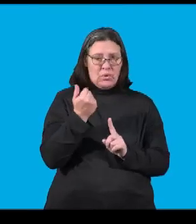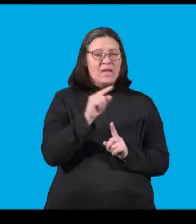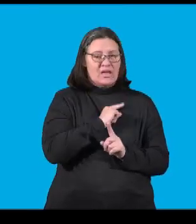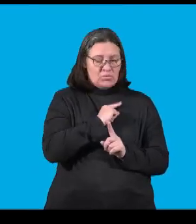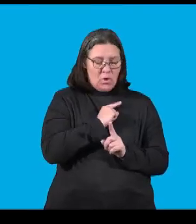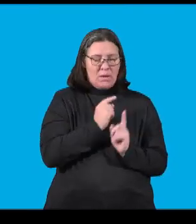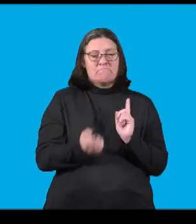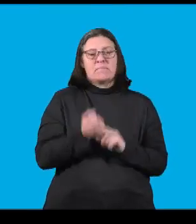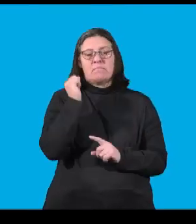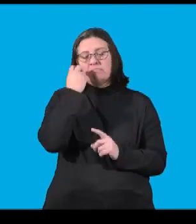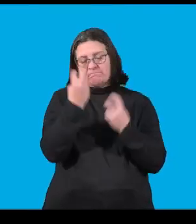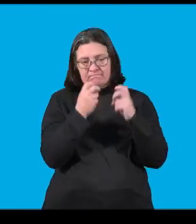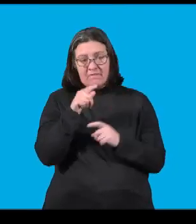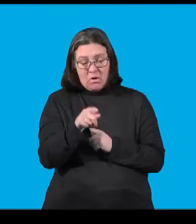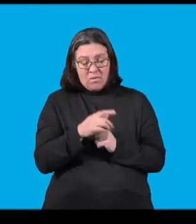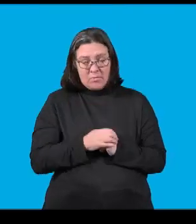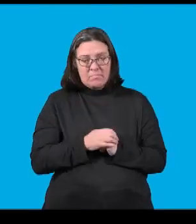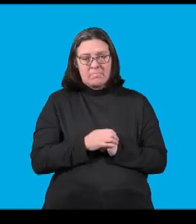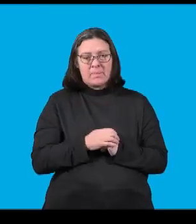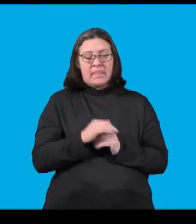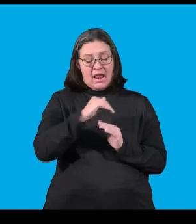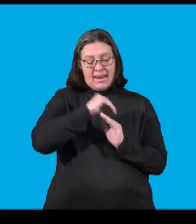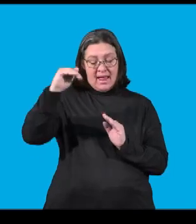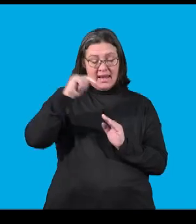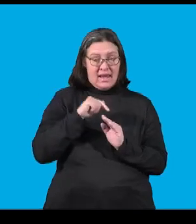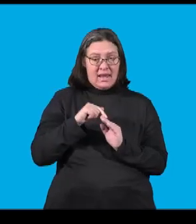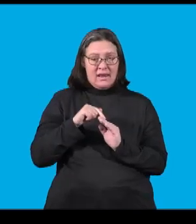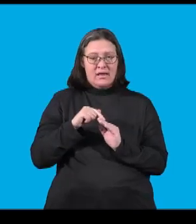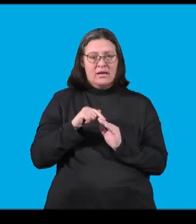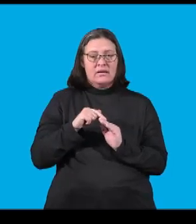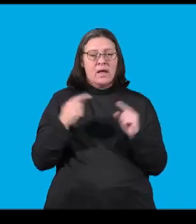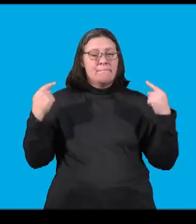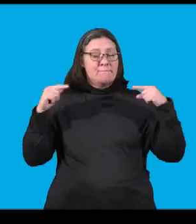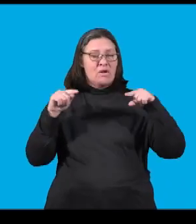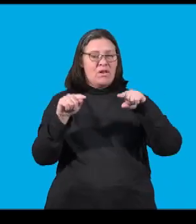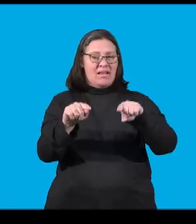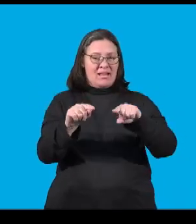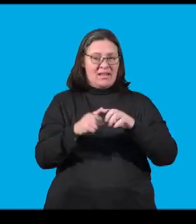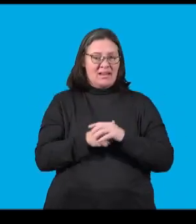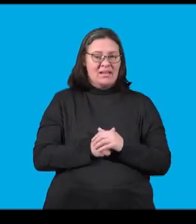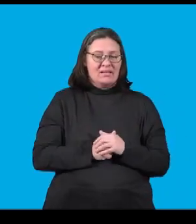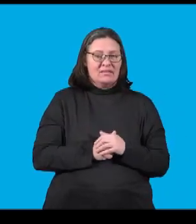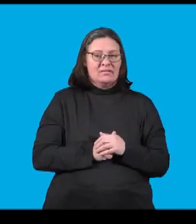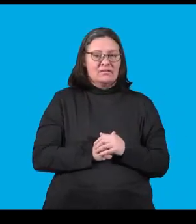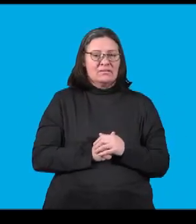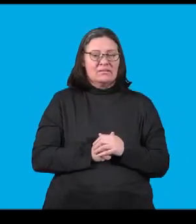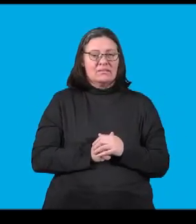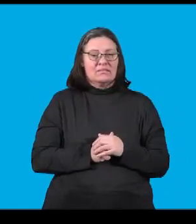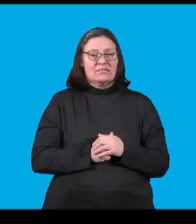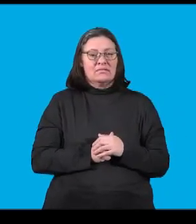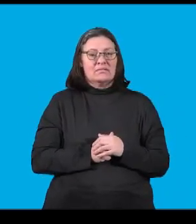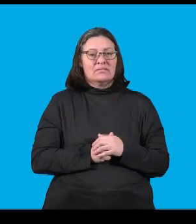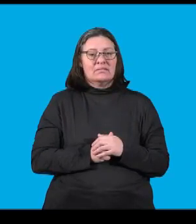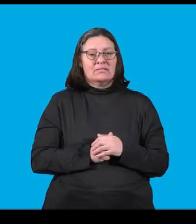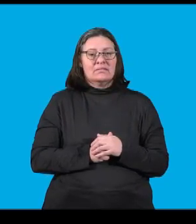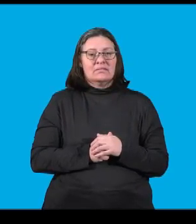because that's what we are looking for. And this tangent line is parallel. So do you see your analytical geometry